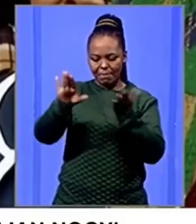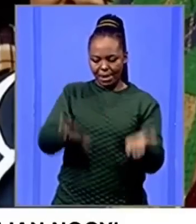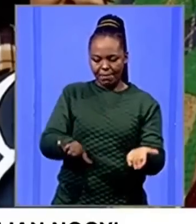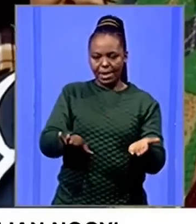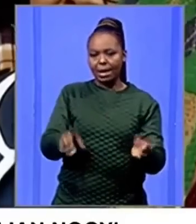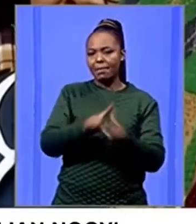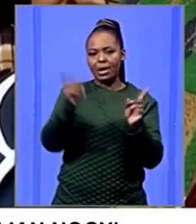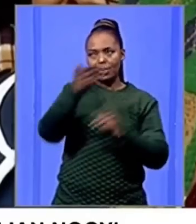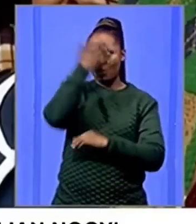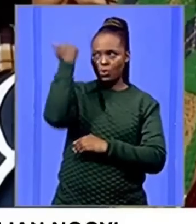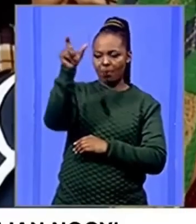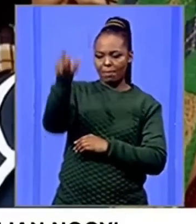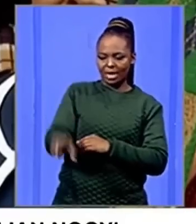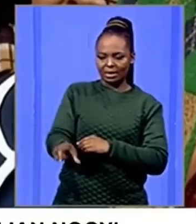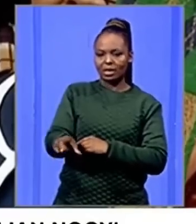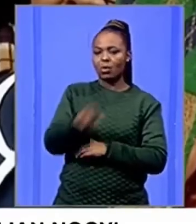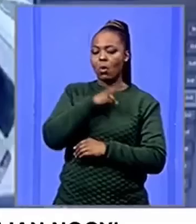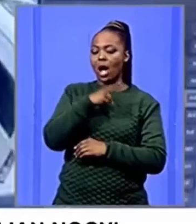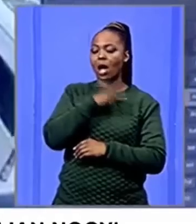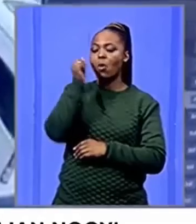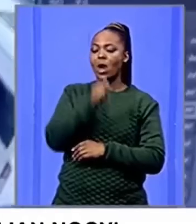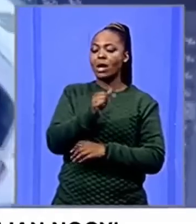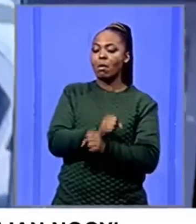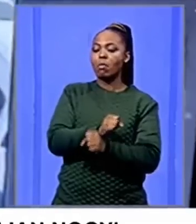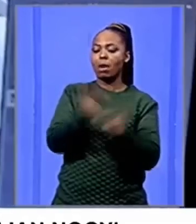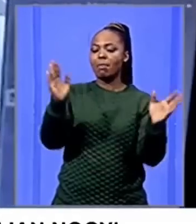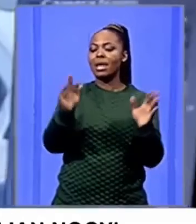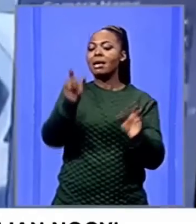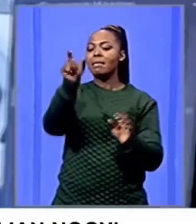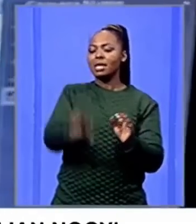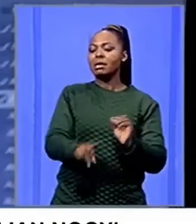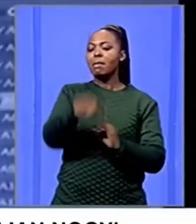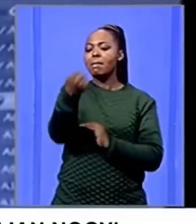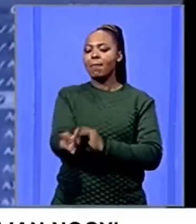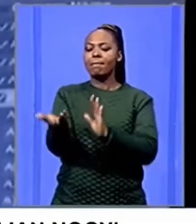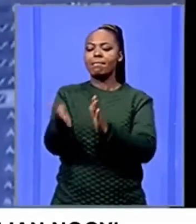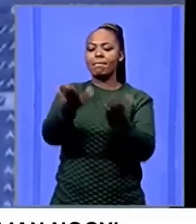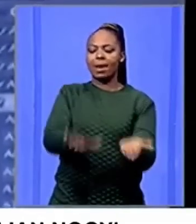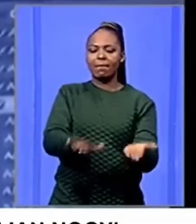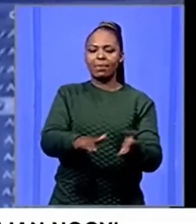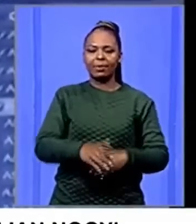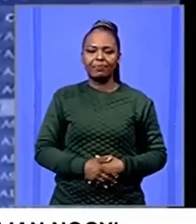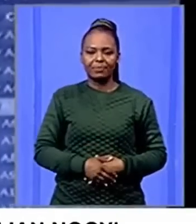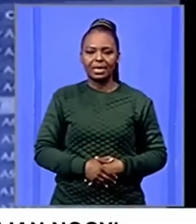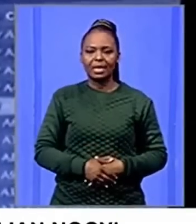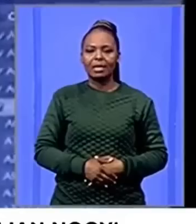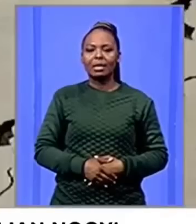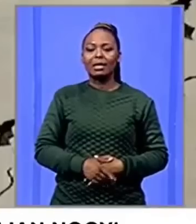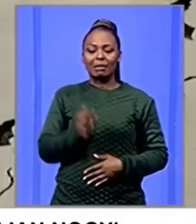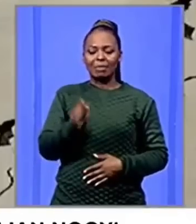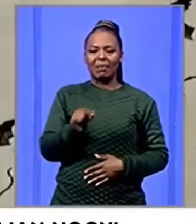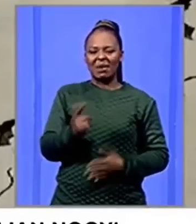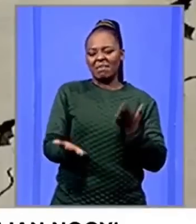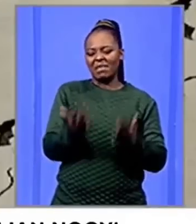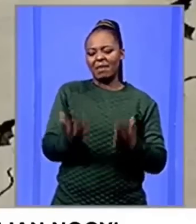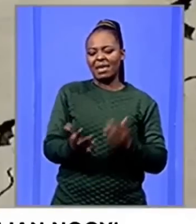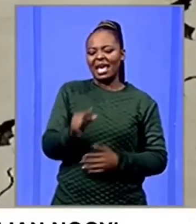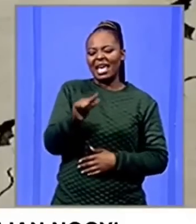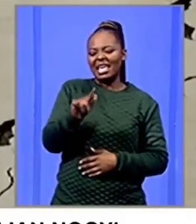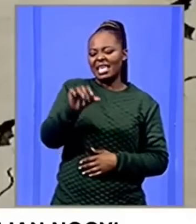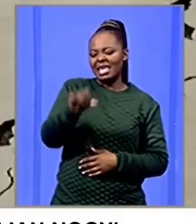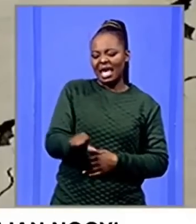patient that was found on the scene. Magato ya tsweletse gore thunyo eo ke ka ntlha ya gase e neng e dutla. Le fa go